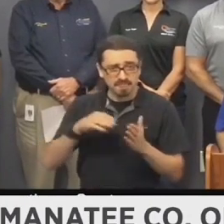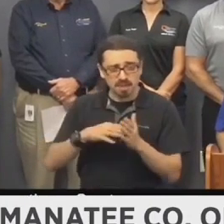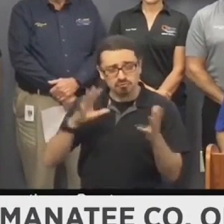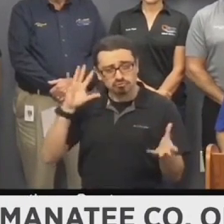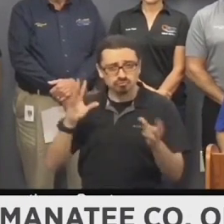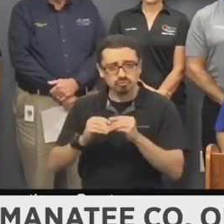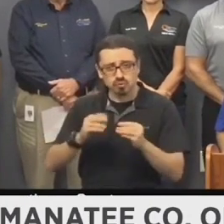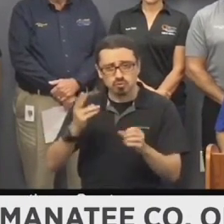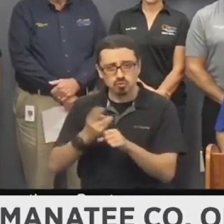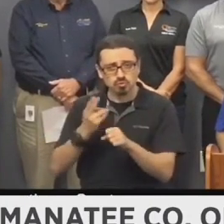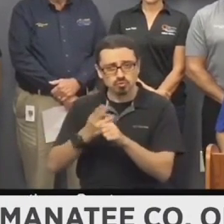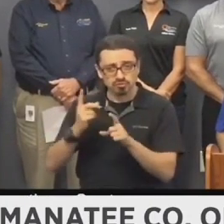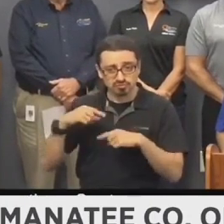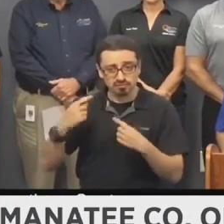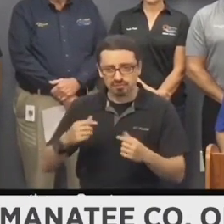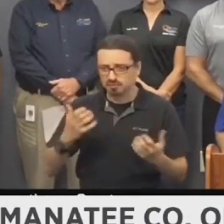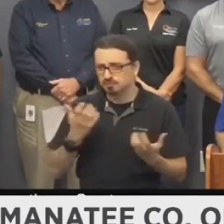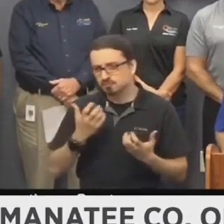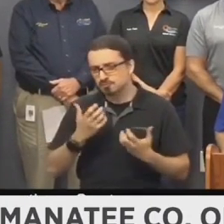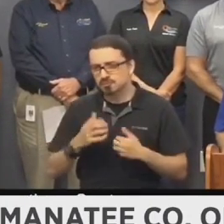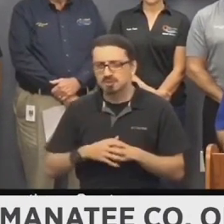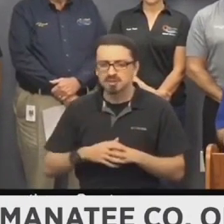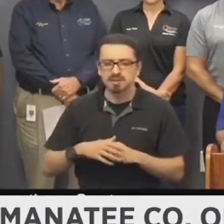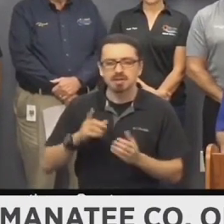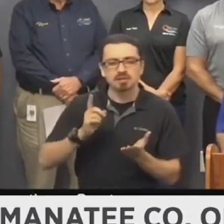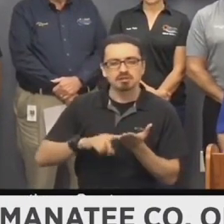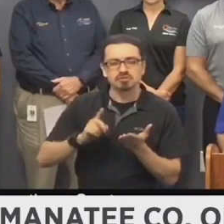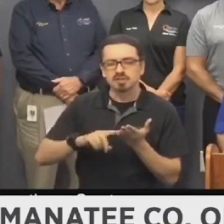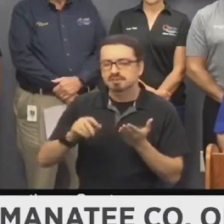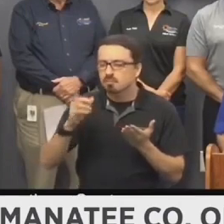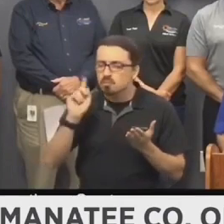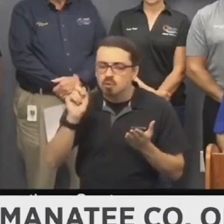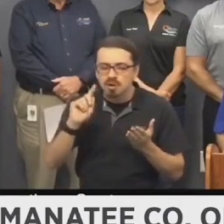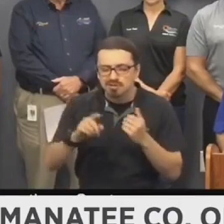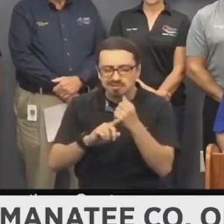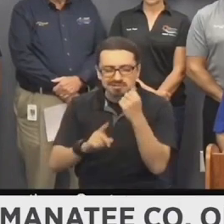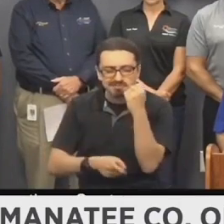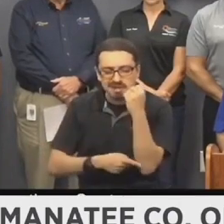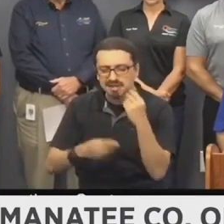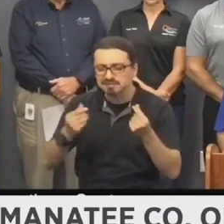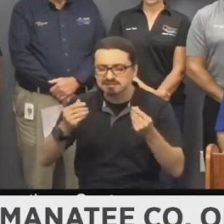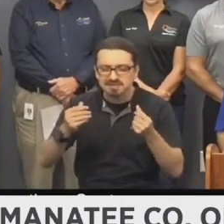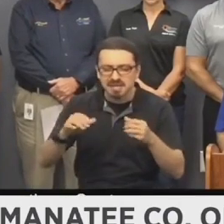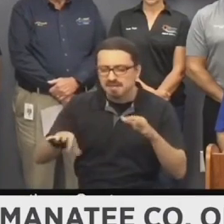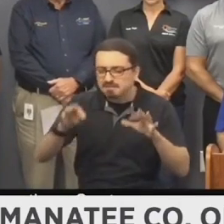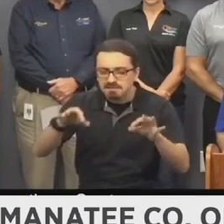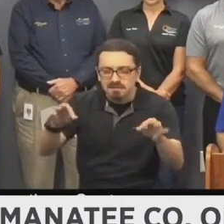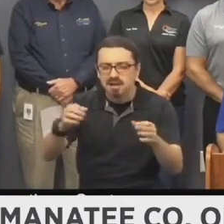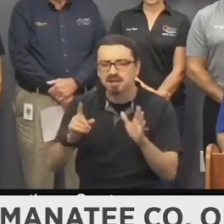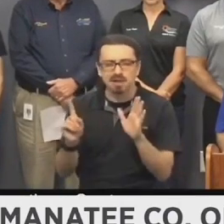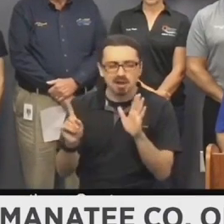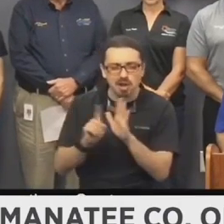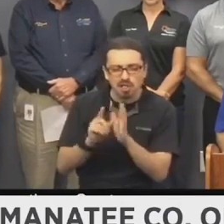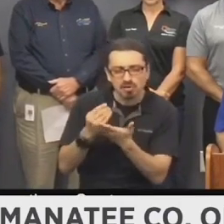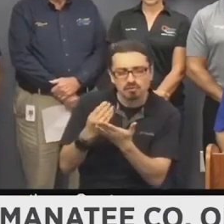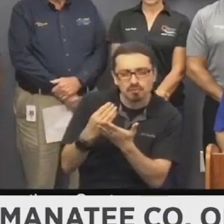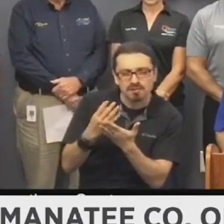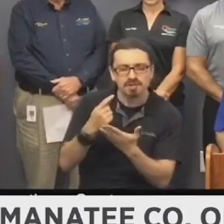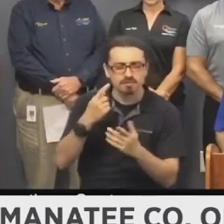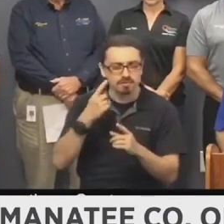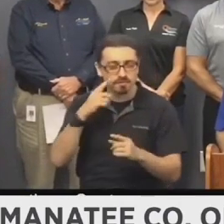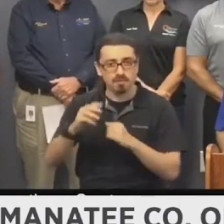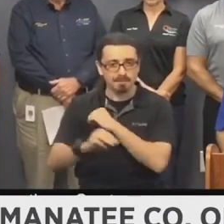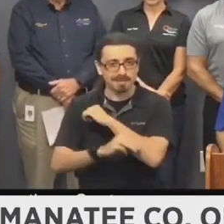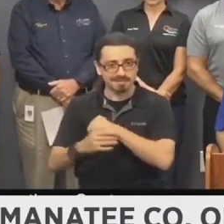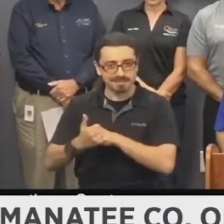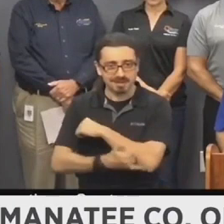they're checking their evacuation level, they're finding sandbag locations, and they're signing up for Alert Manatee, which we'll get into a little bit later.